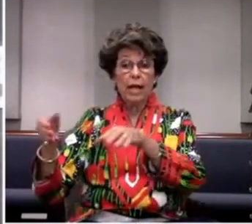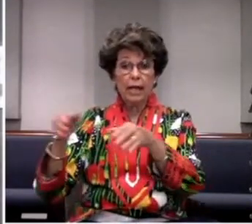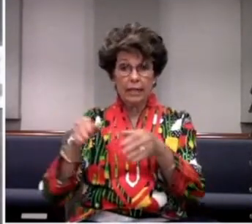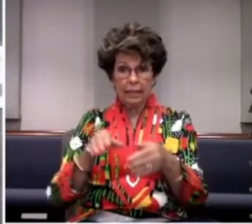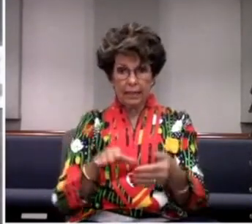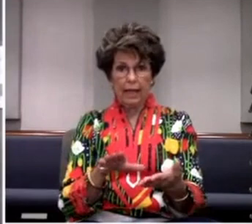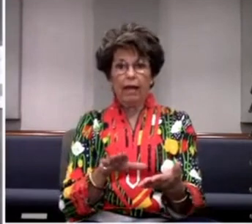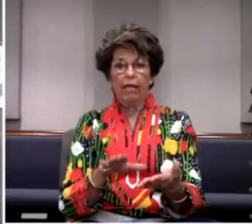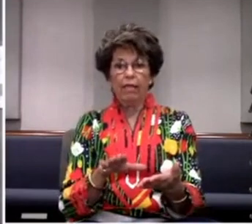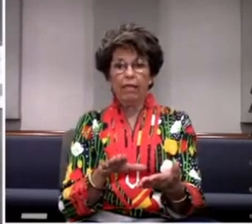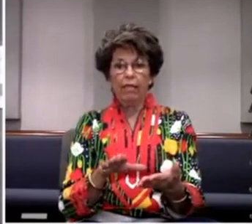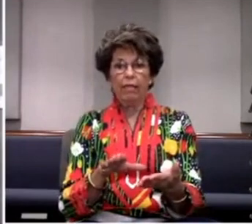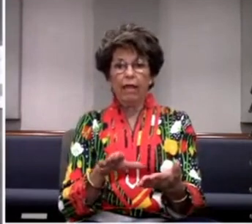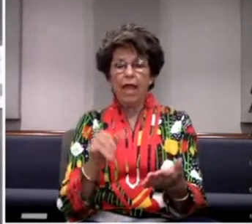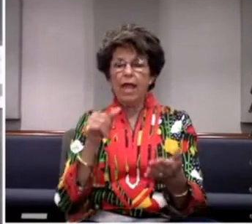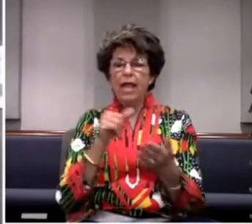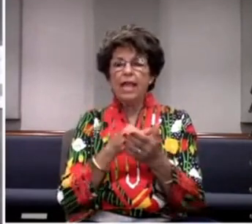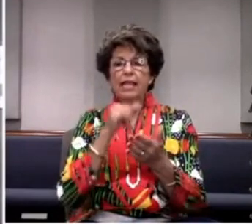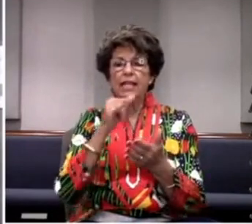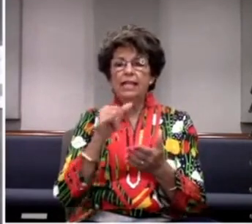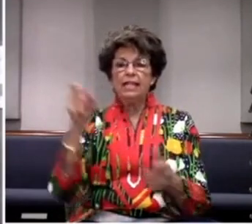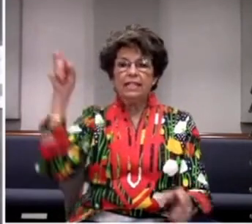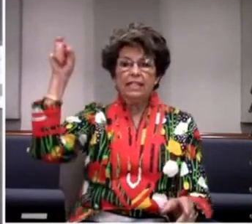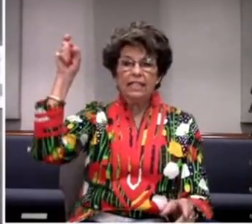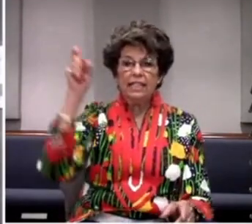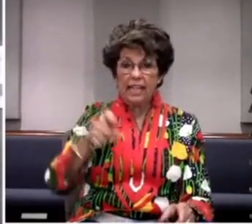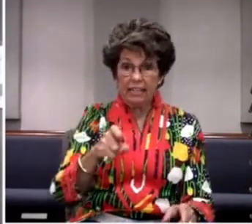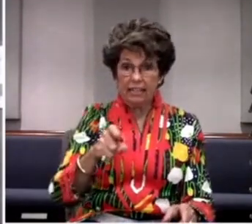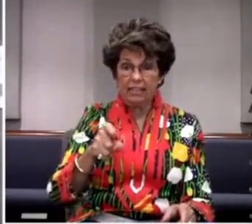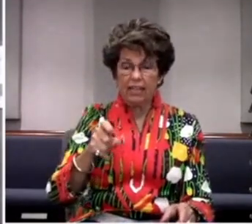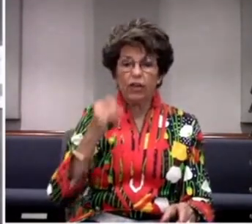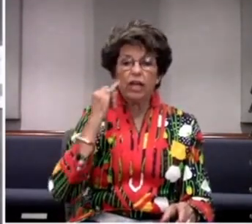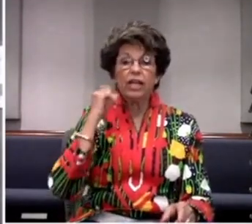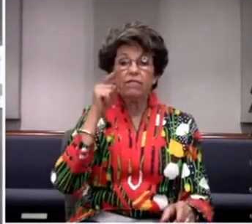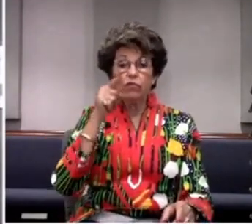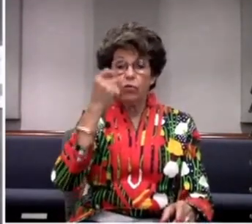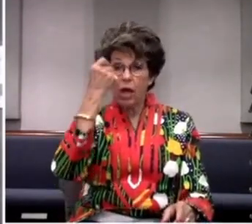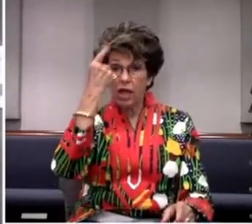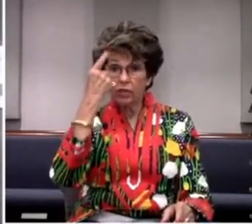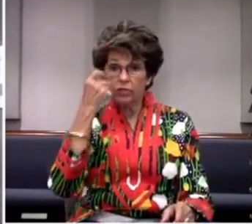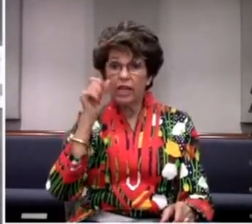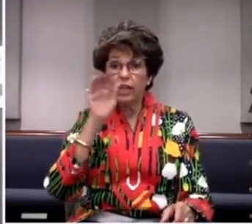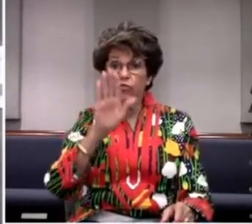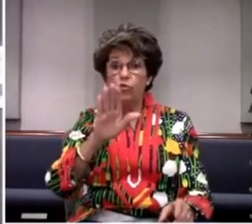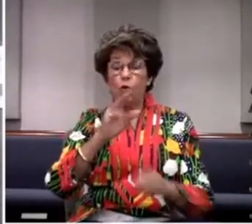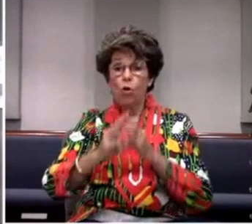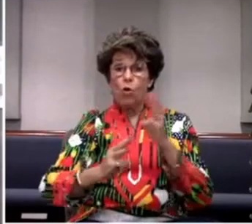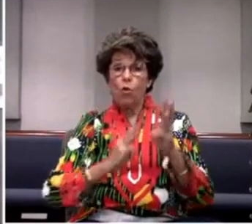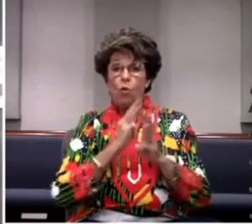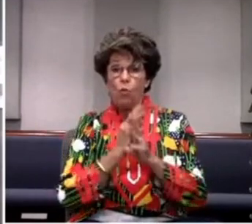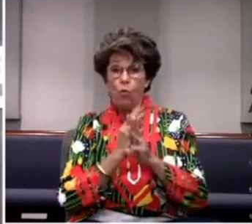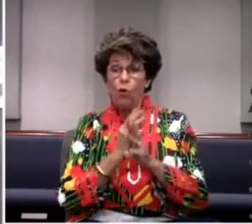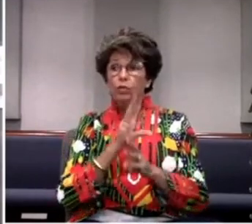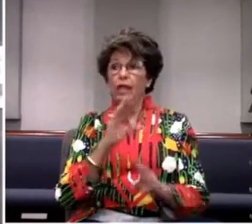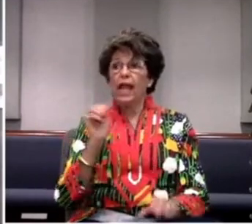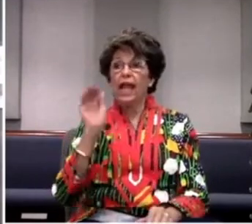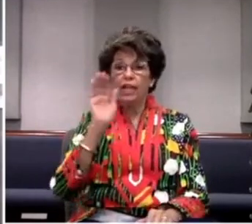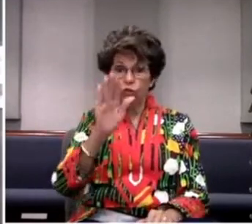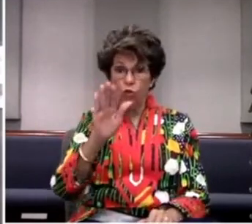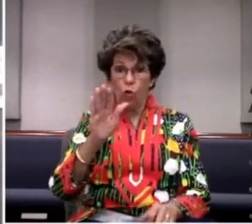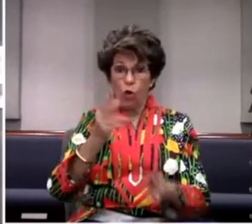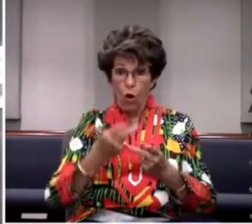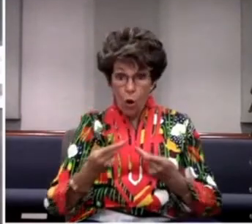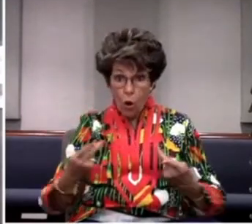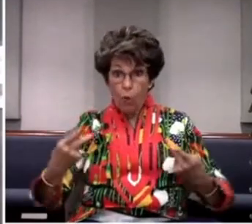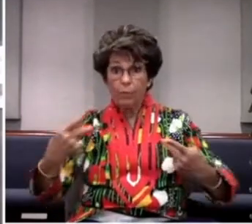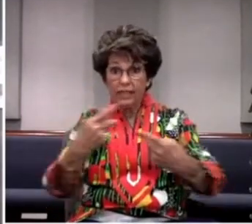It is imperative, if you're going to understand your world and your positioning